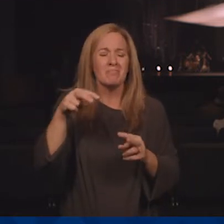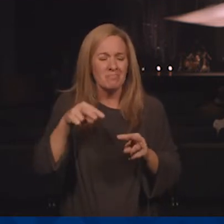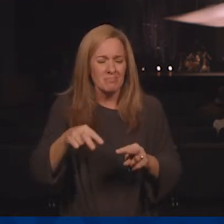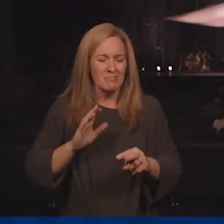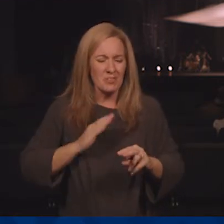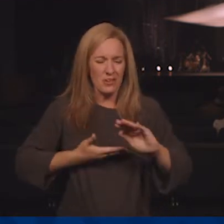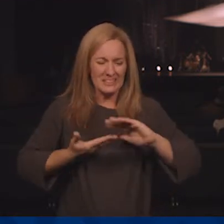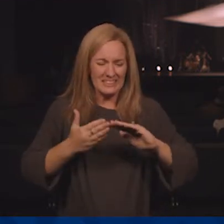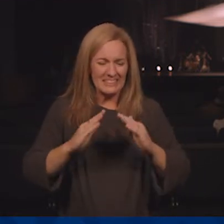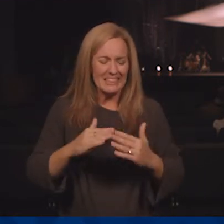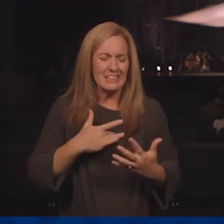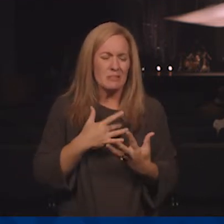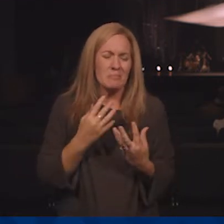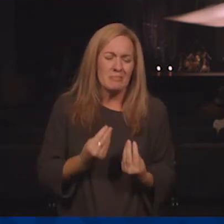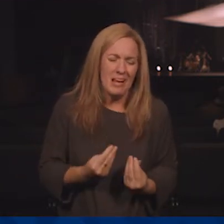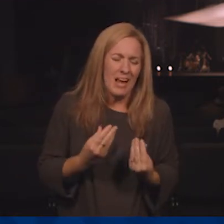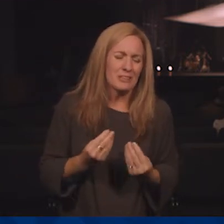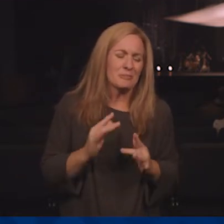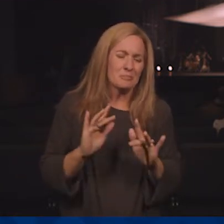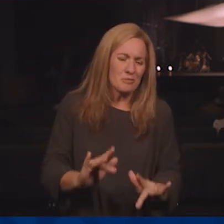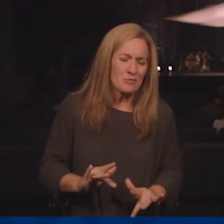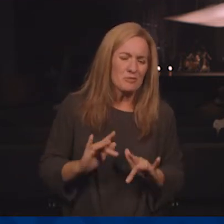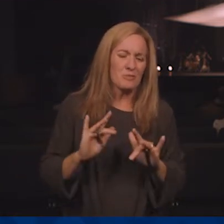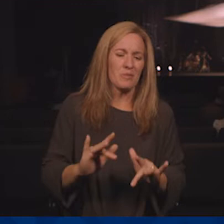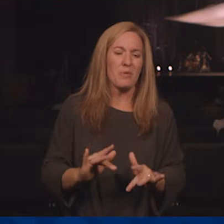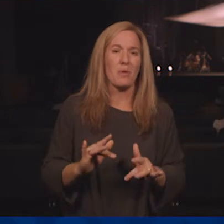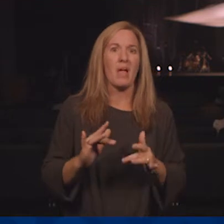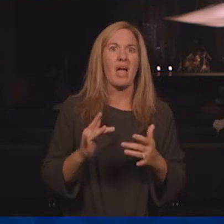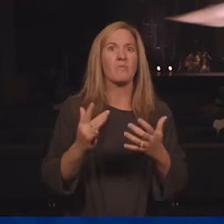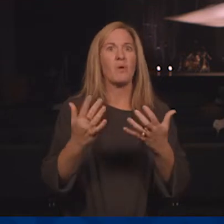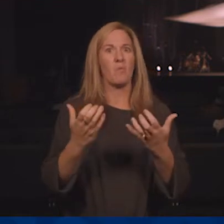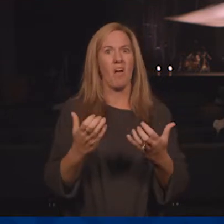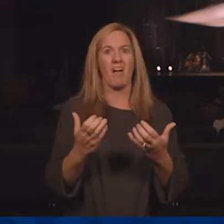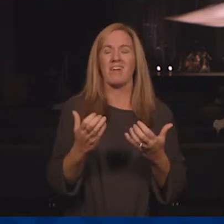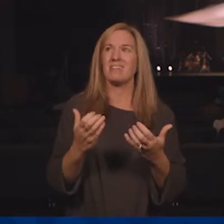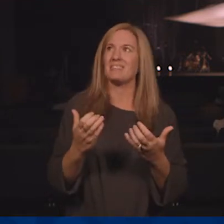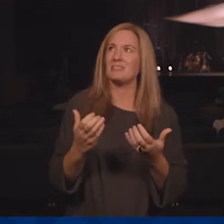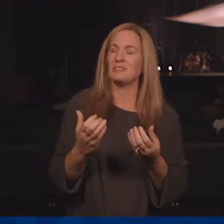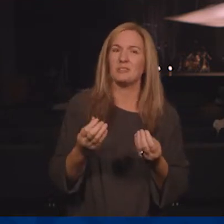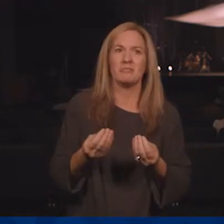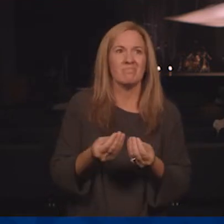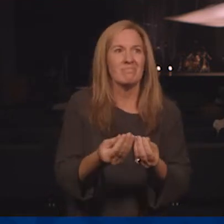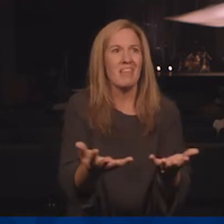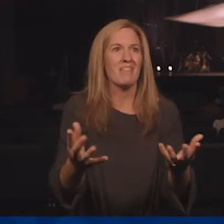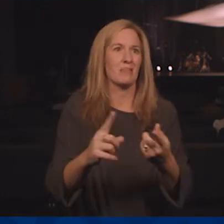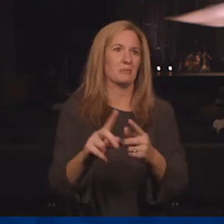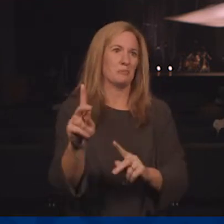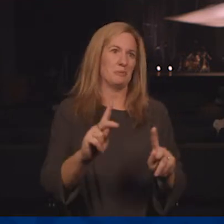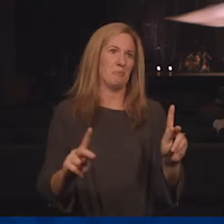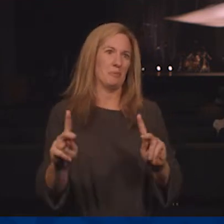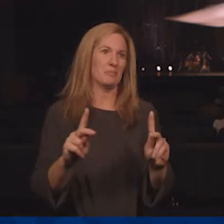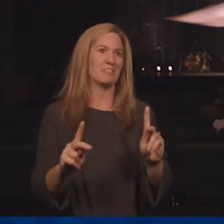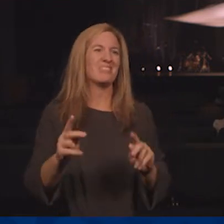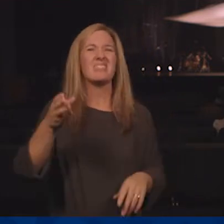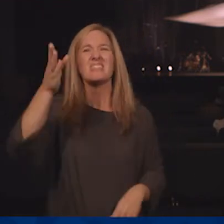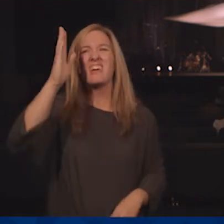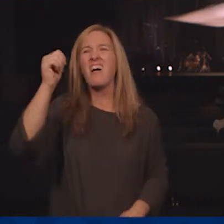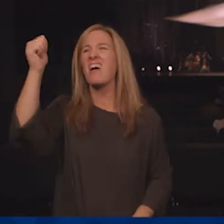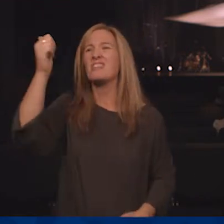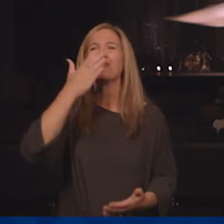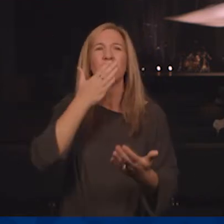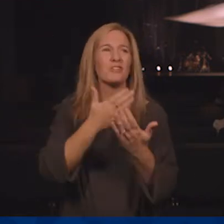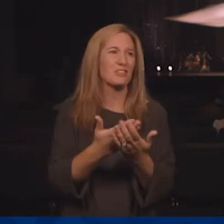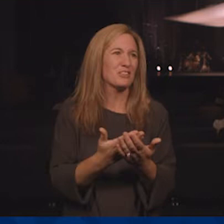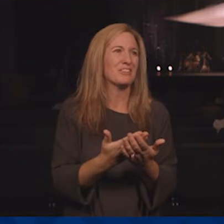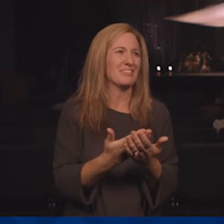and we want to be a church that is able to move that forward because God is good. And